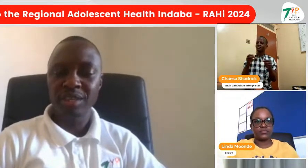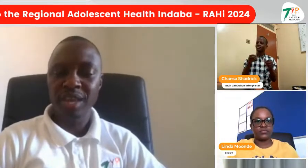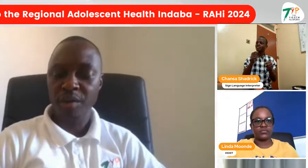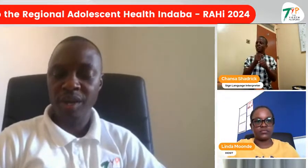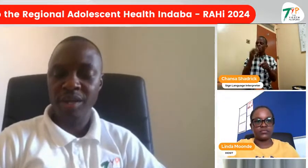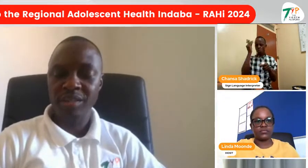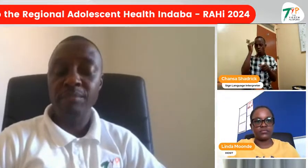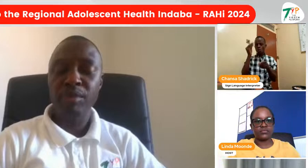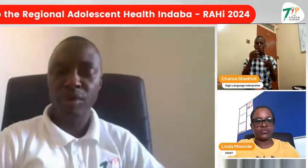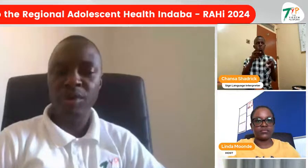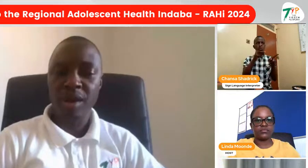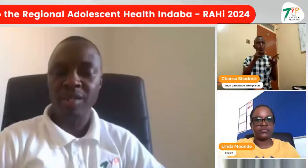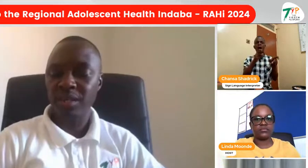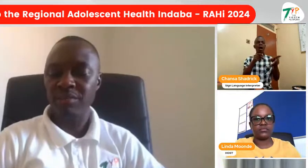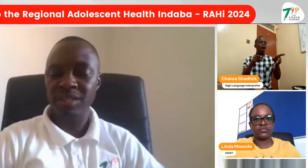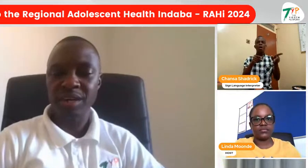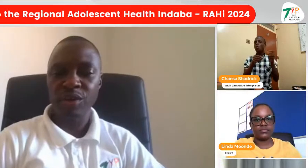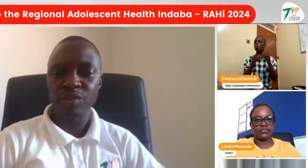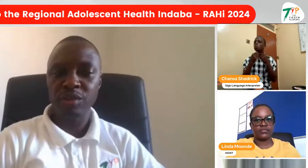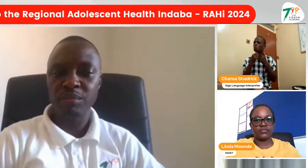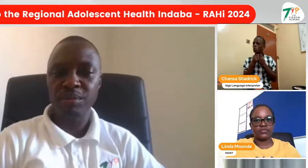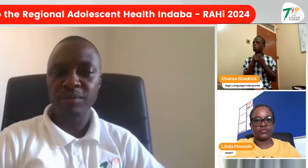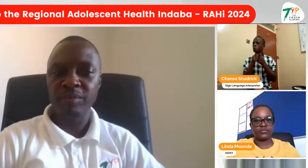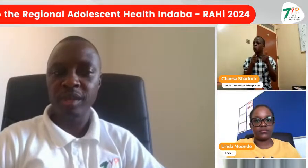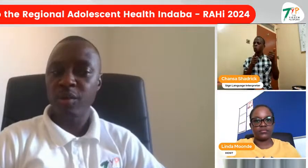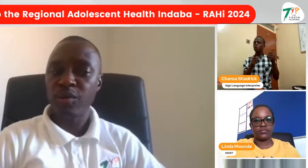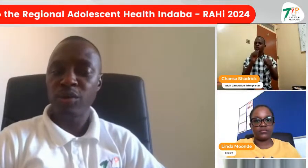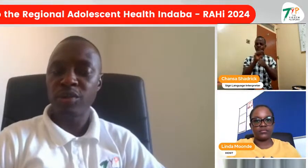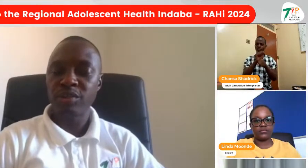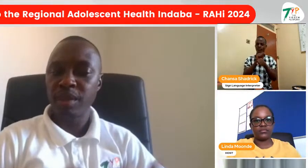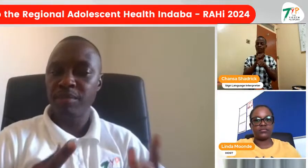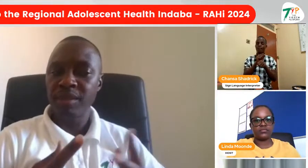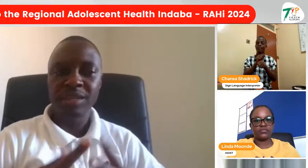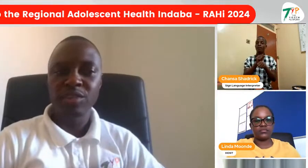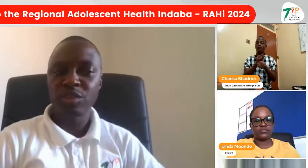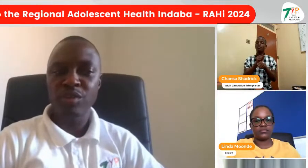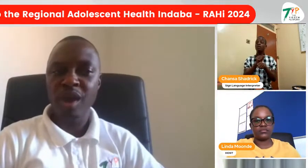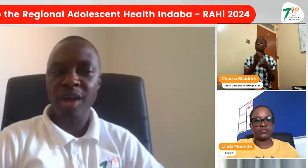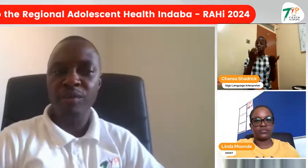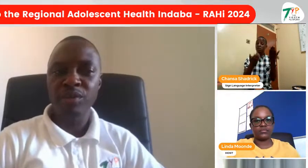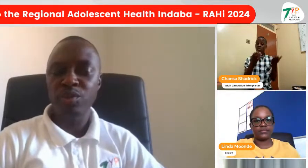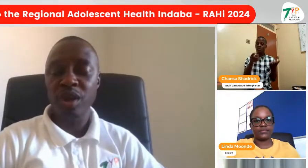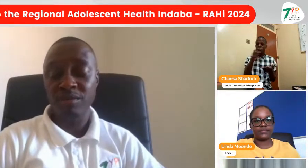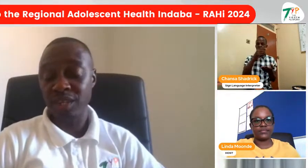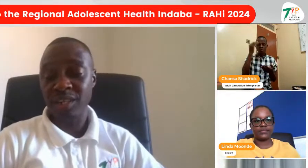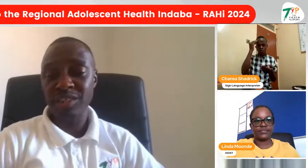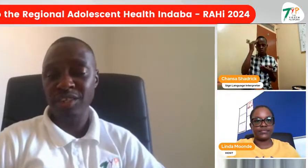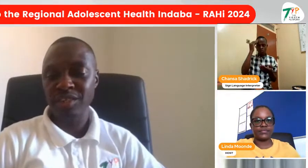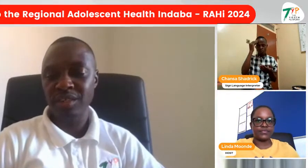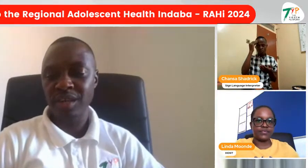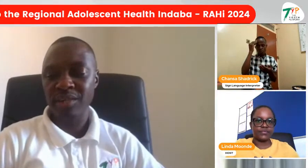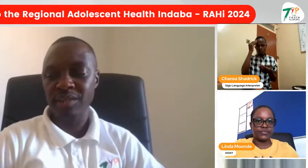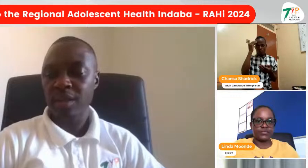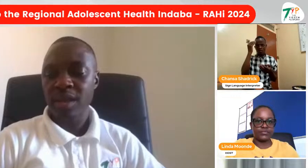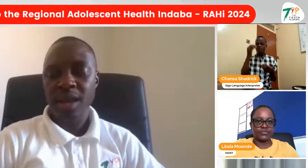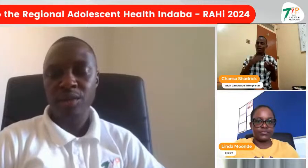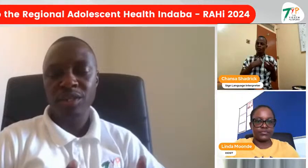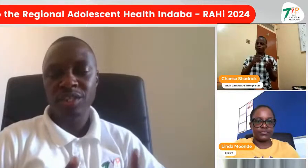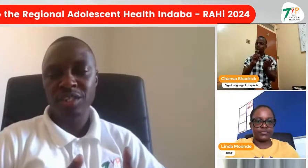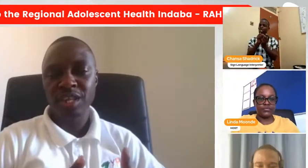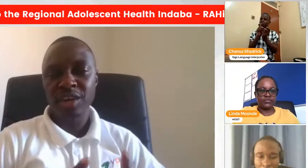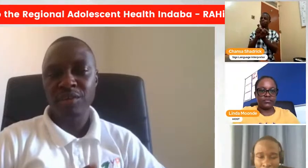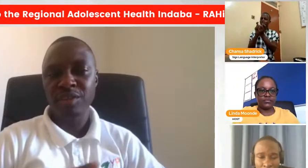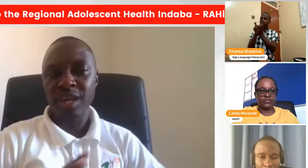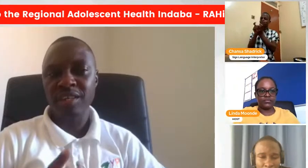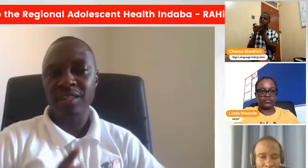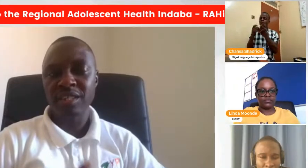health care workers, the more our services are going to improve. Who knows, maybe the reason why we still have challenges in